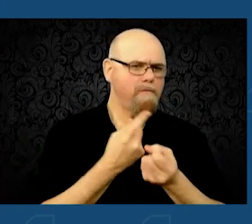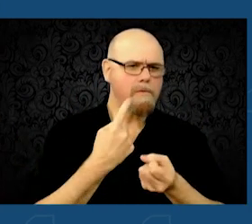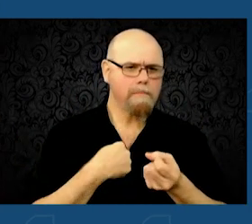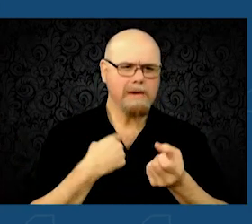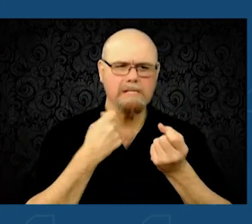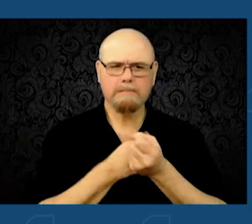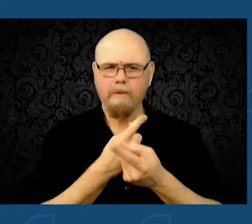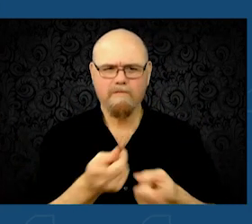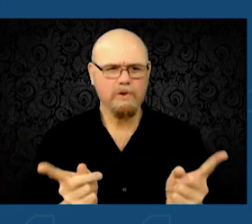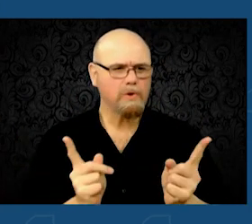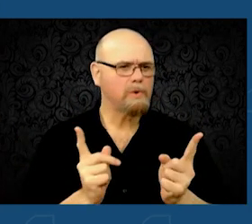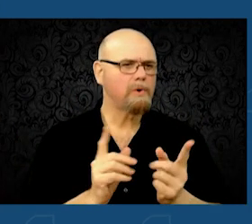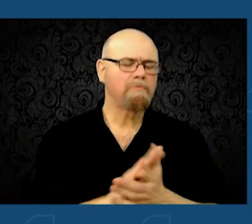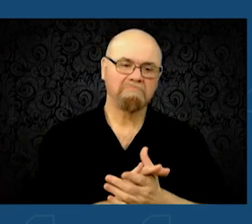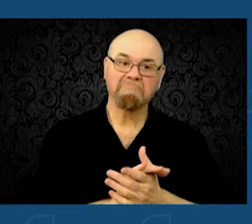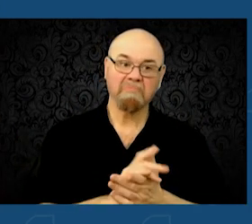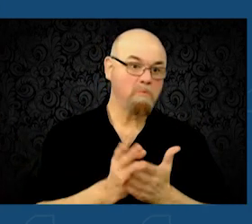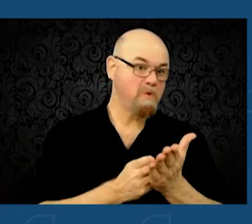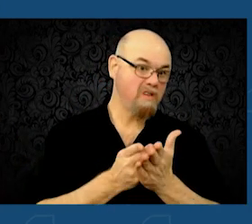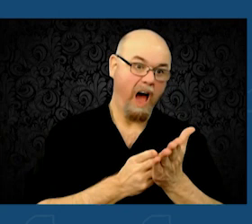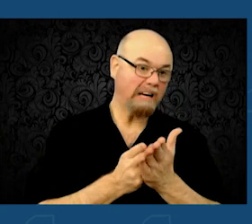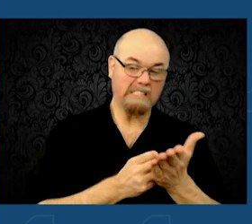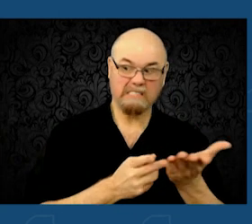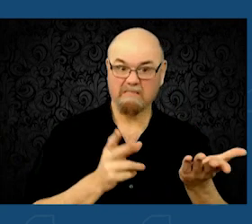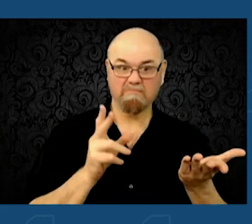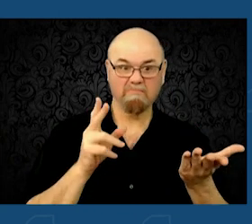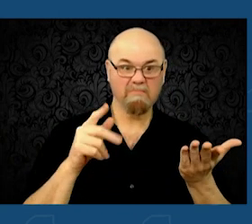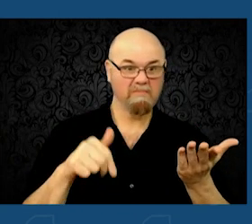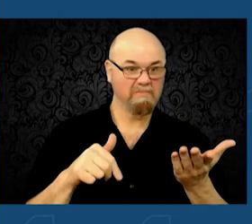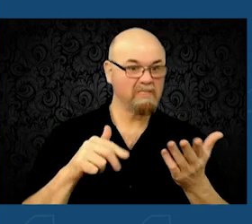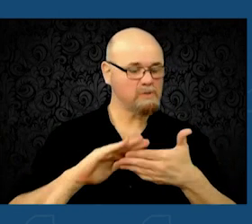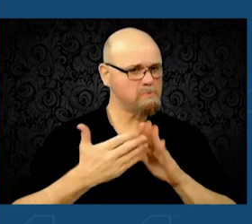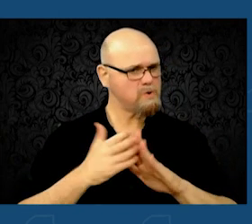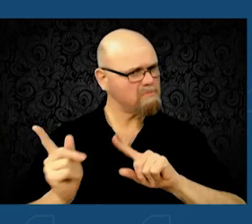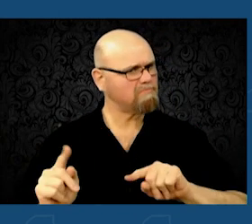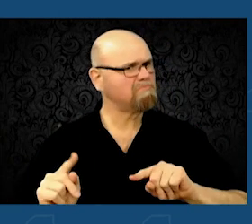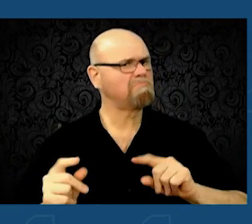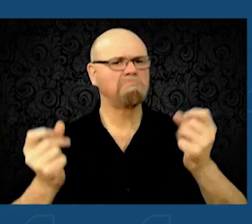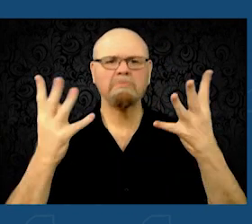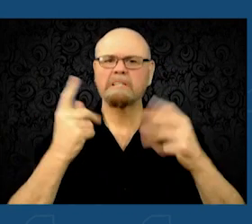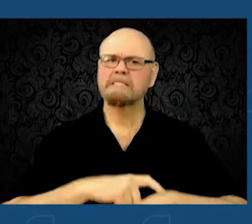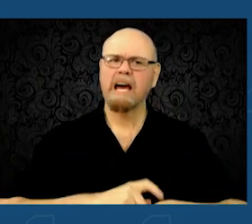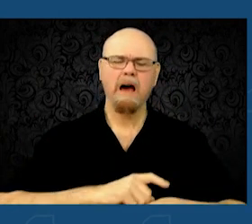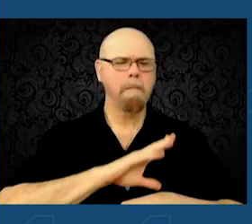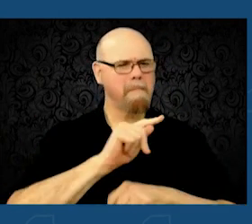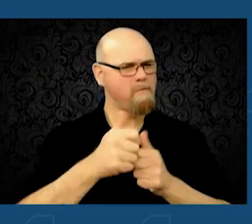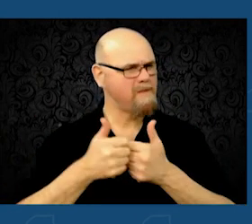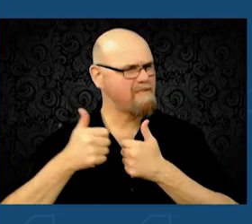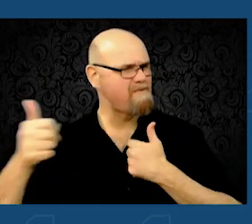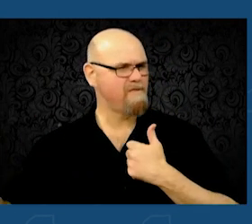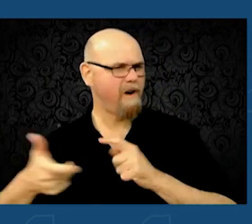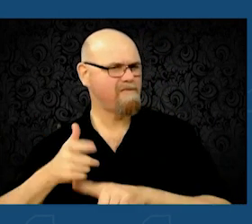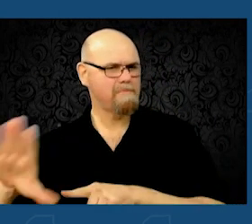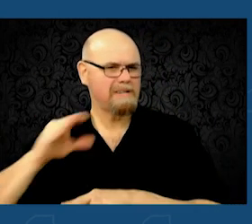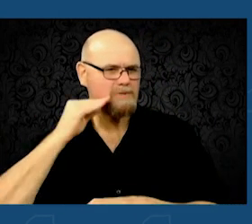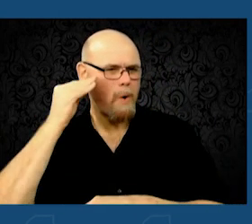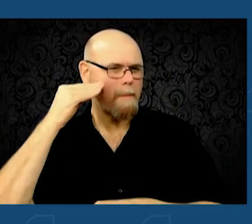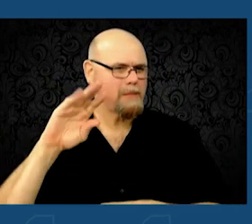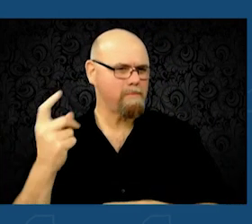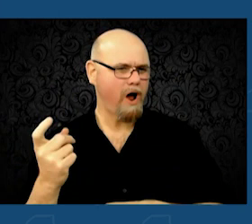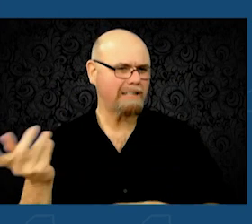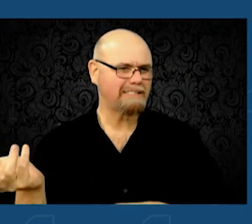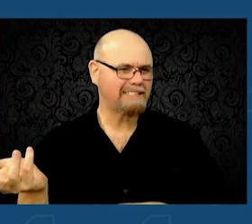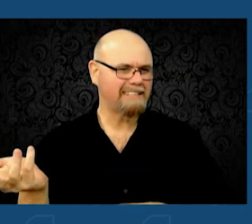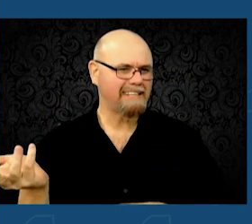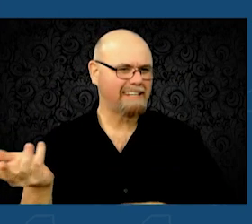and truthfully in a community that he had certainly been to many times, but far, far away from where he calls home in the Bronx, he was